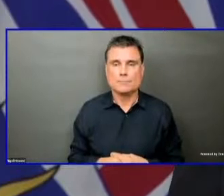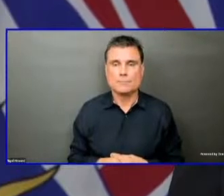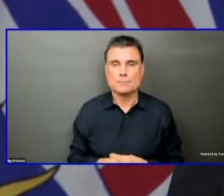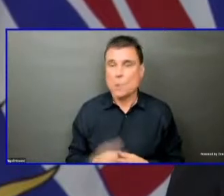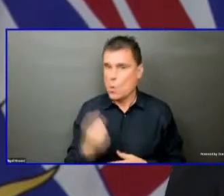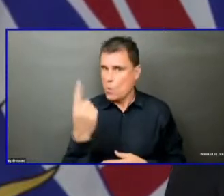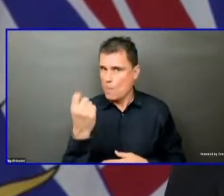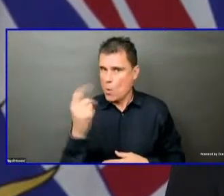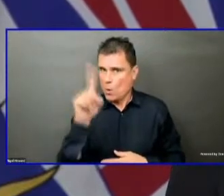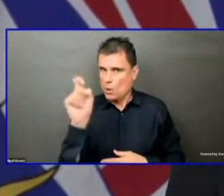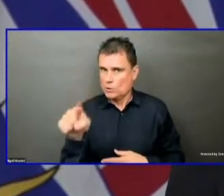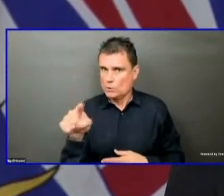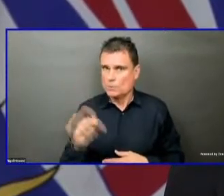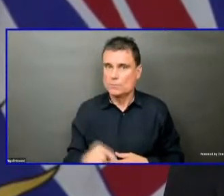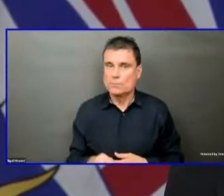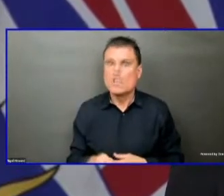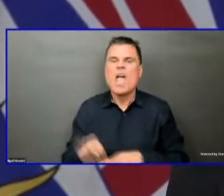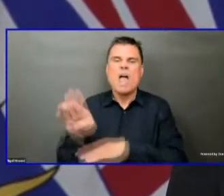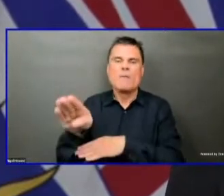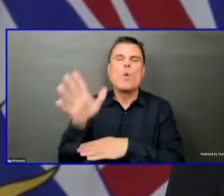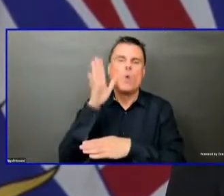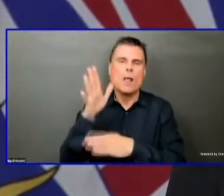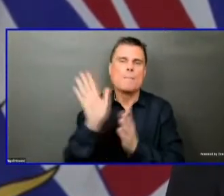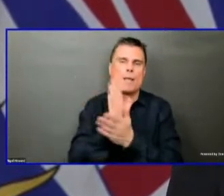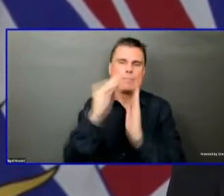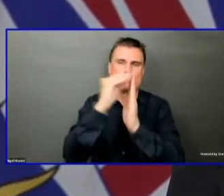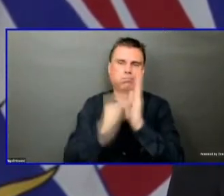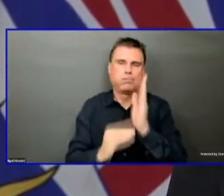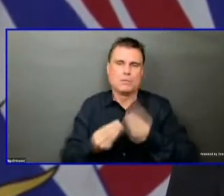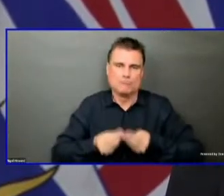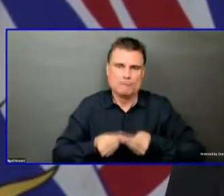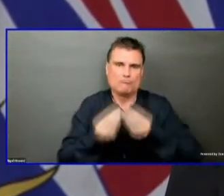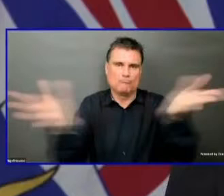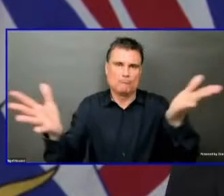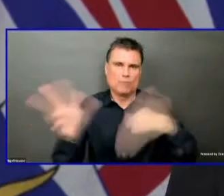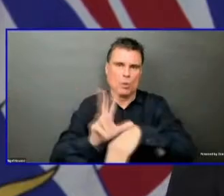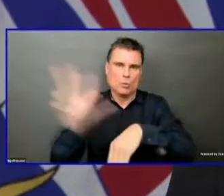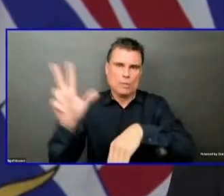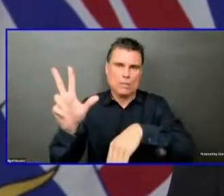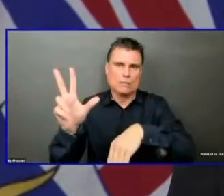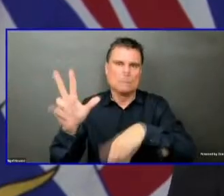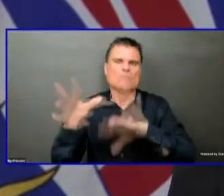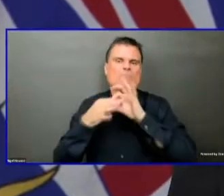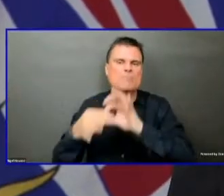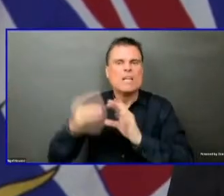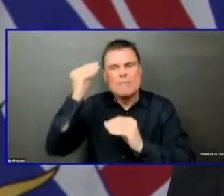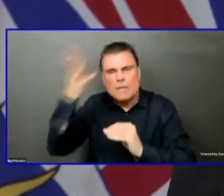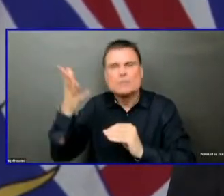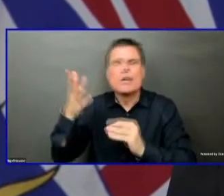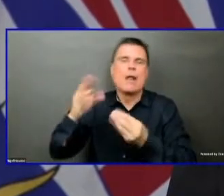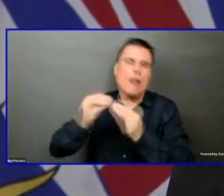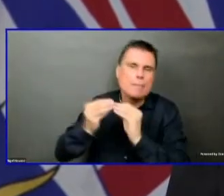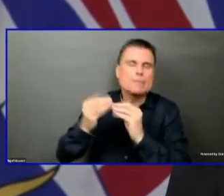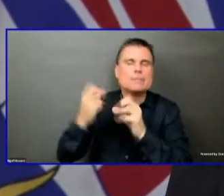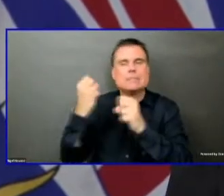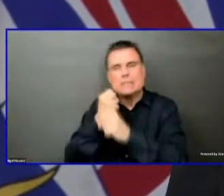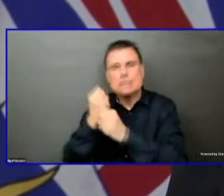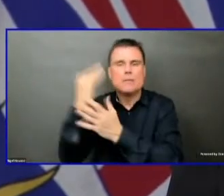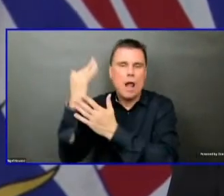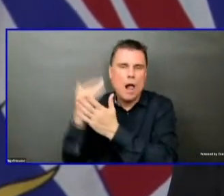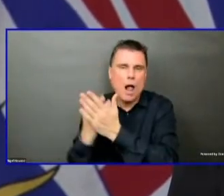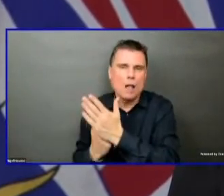cases, hospitalizations and outbreaks, which you can find at news.gov.bc.ca. For updated province-wide restrictions,